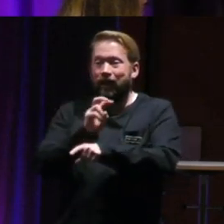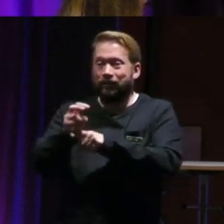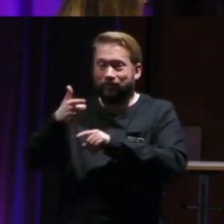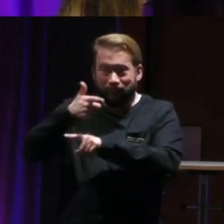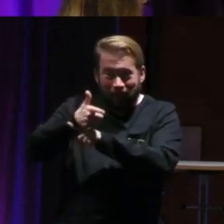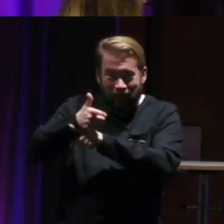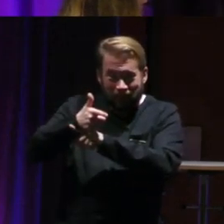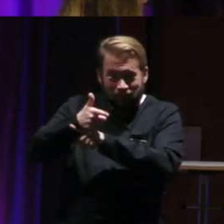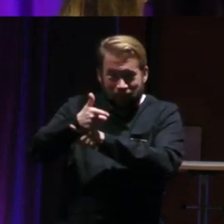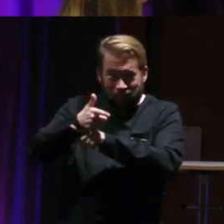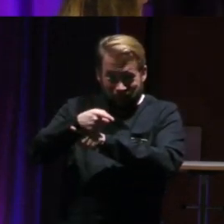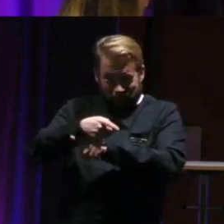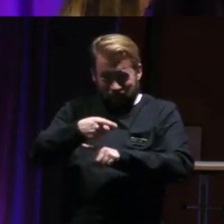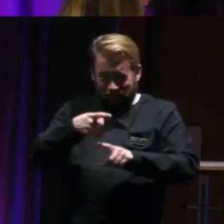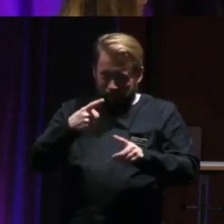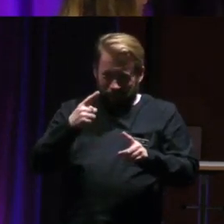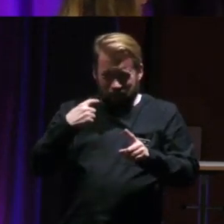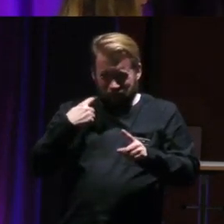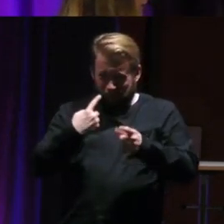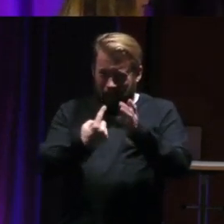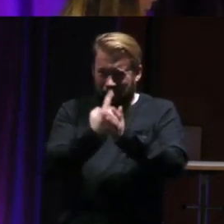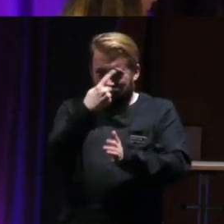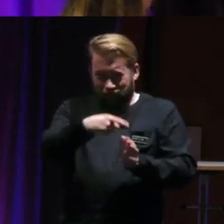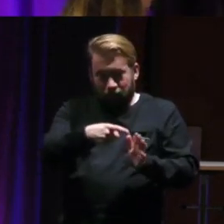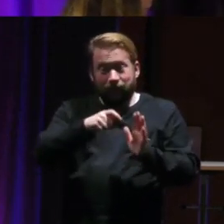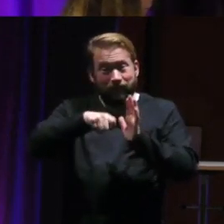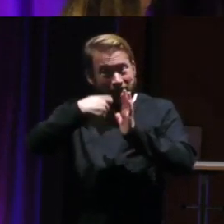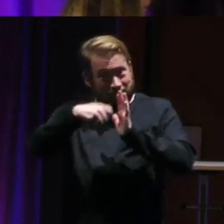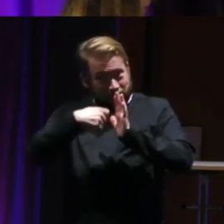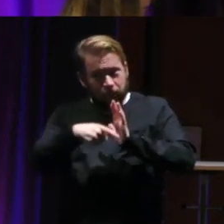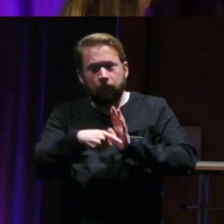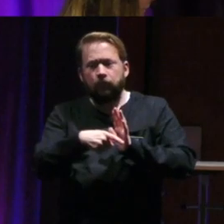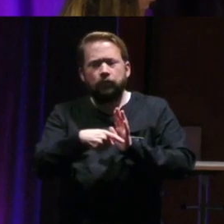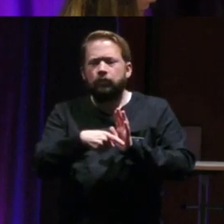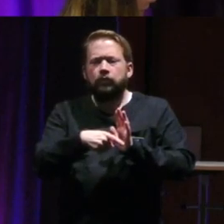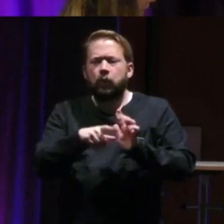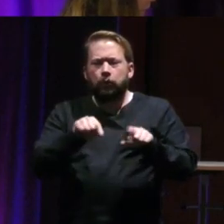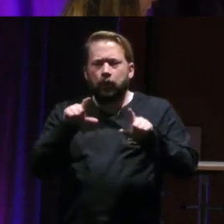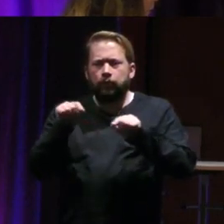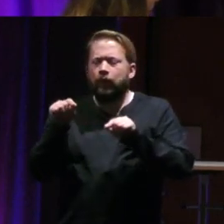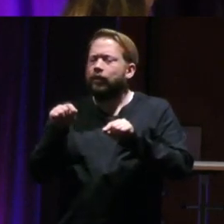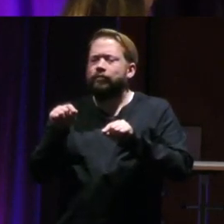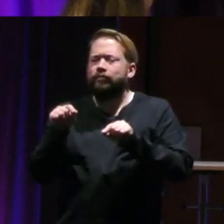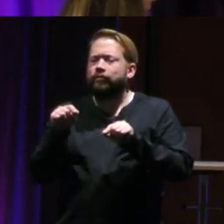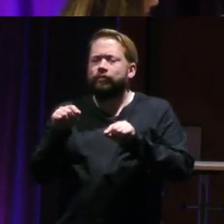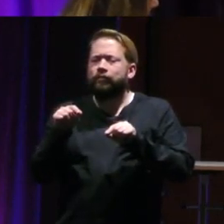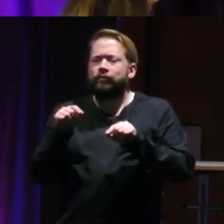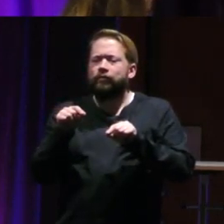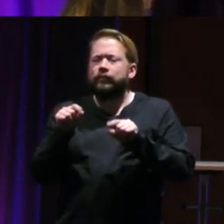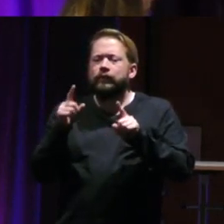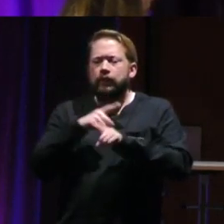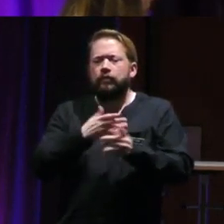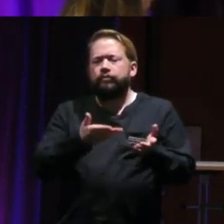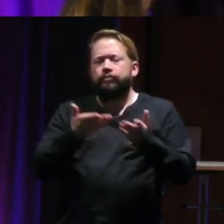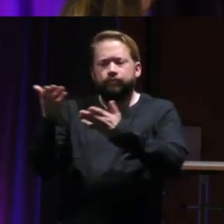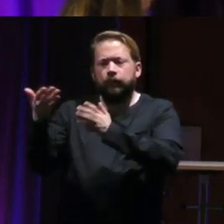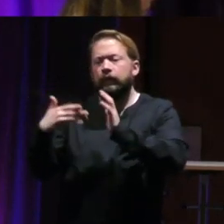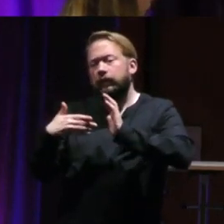prison. And now it's slowly unfolding that there are court cases now against the